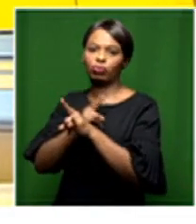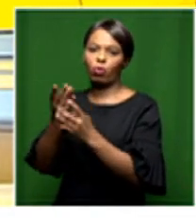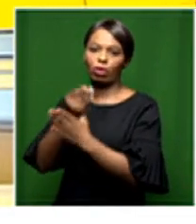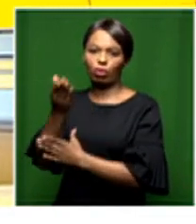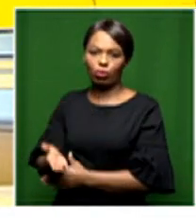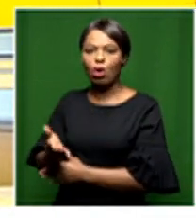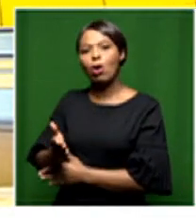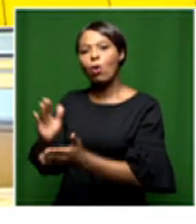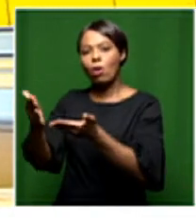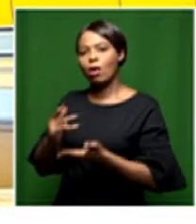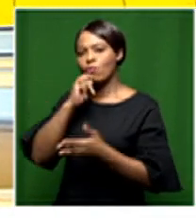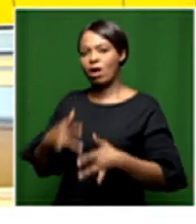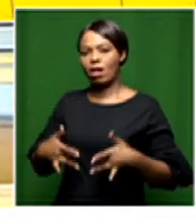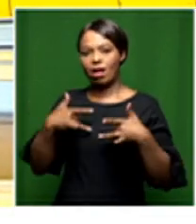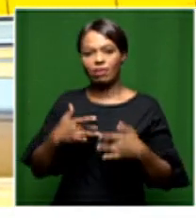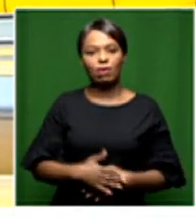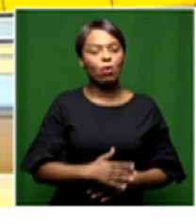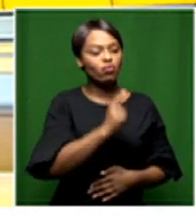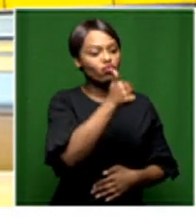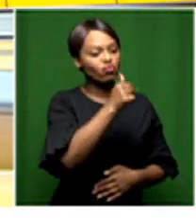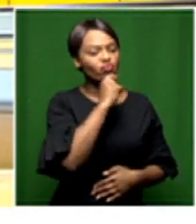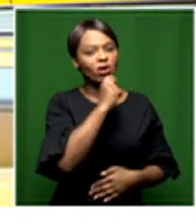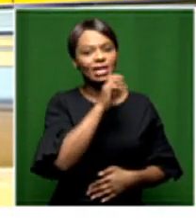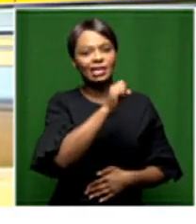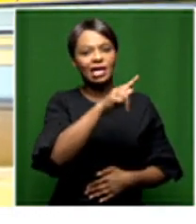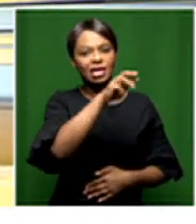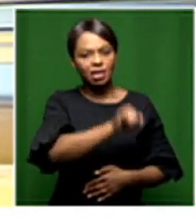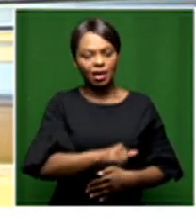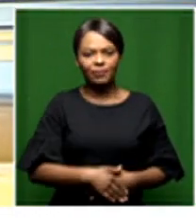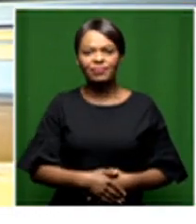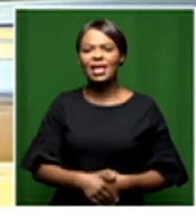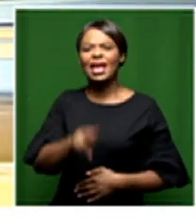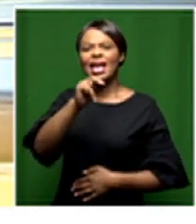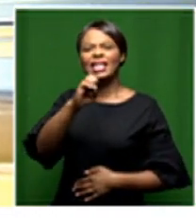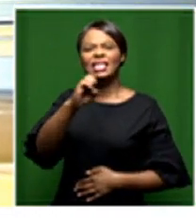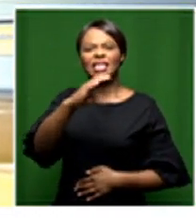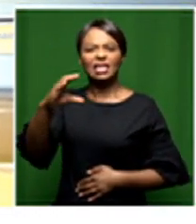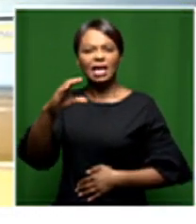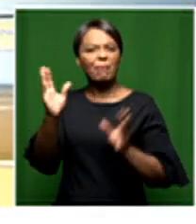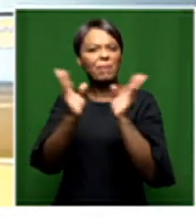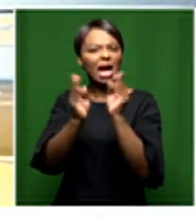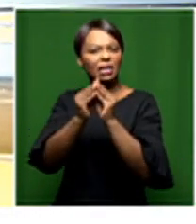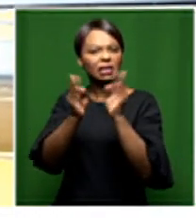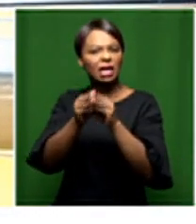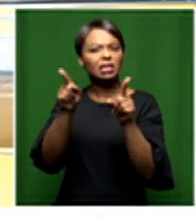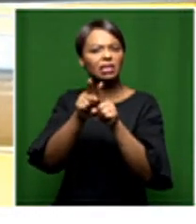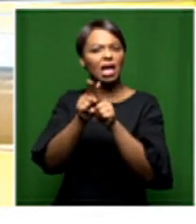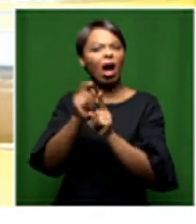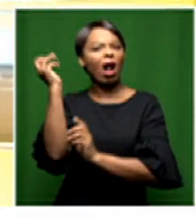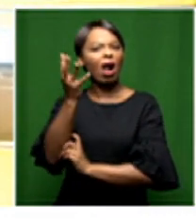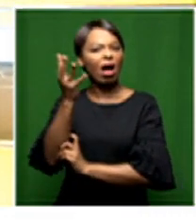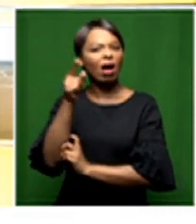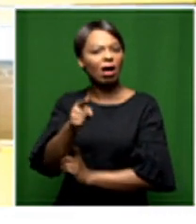Good morning, Sakina. Thank you very much. So let's start with that NEC meeting and perhaps the statement that was